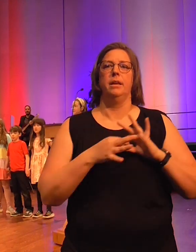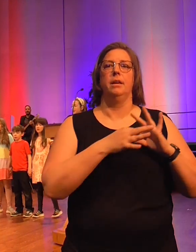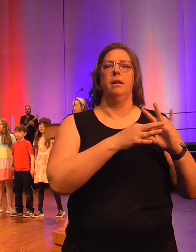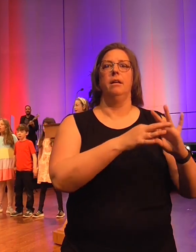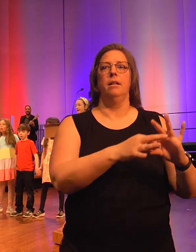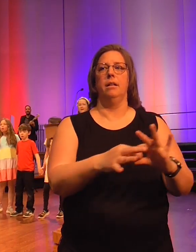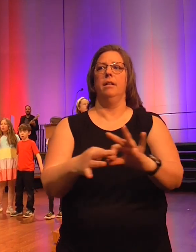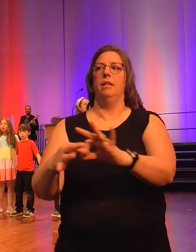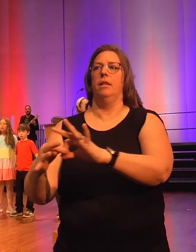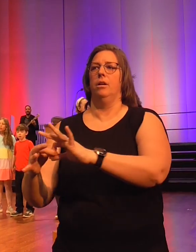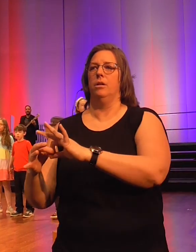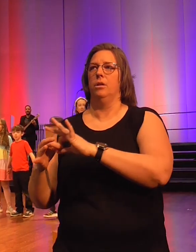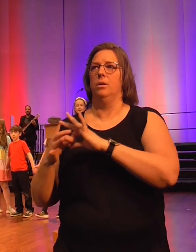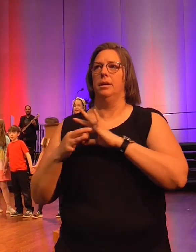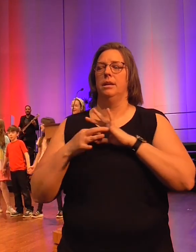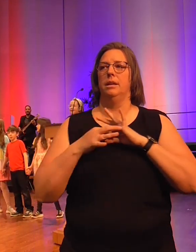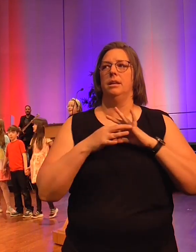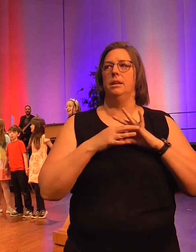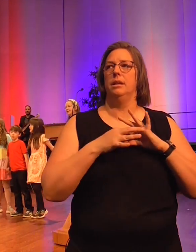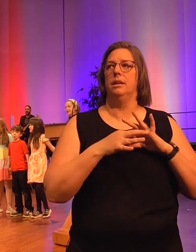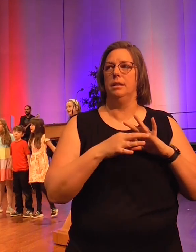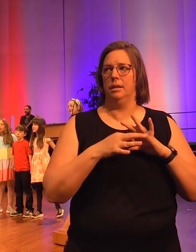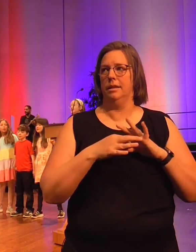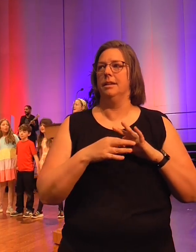family all are we.